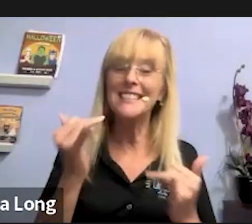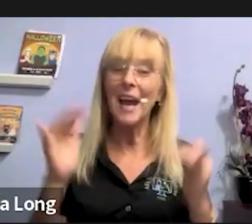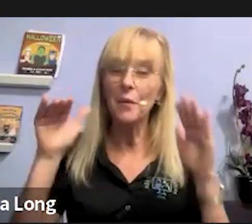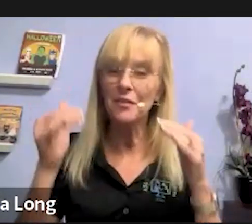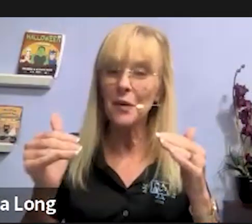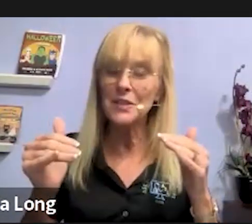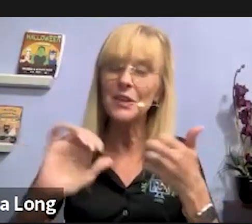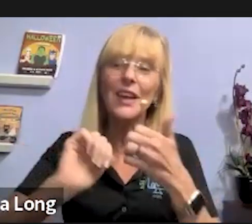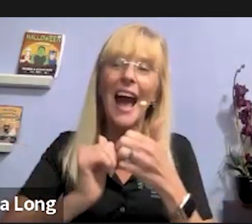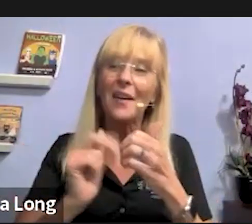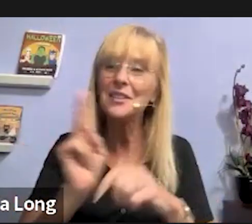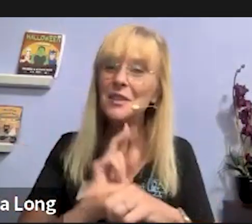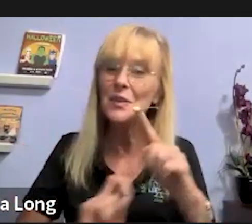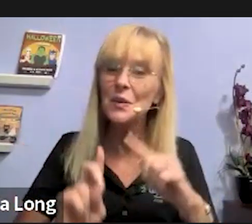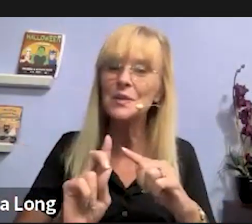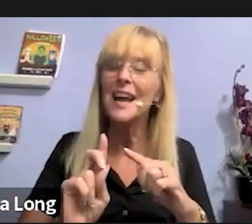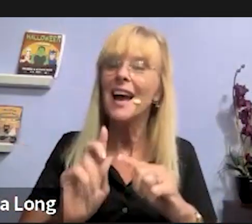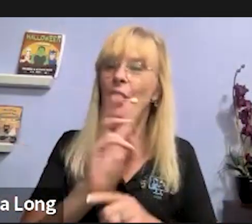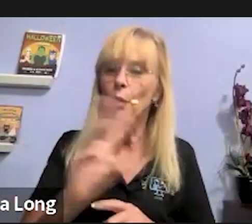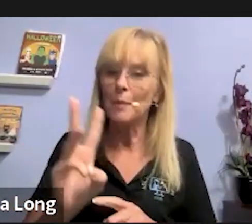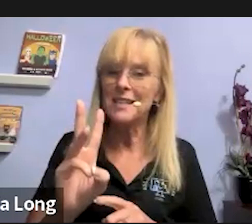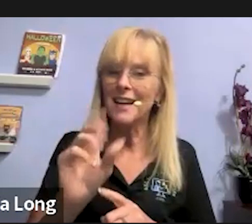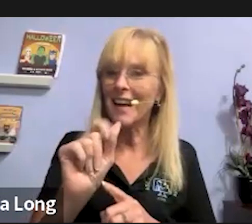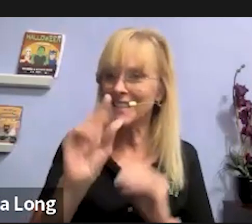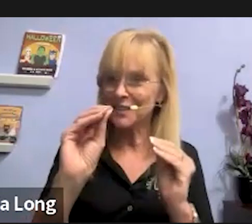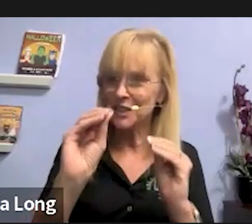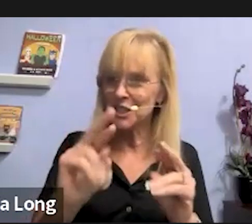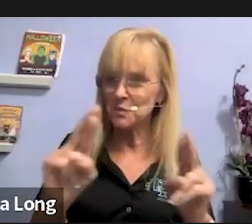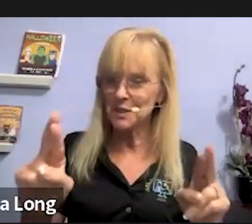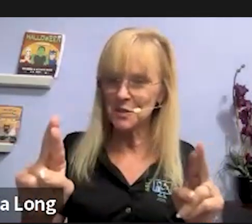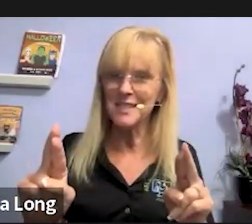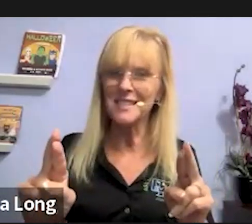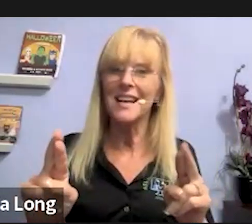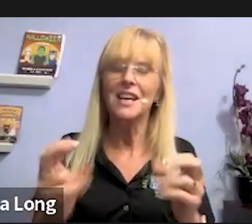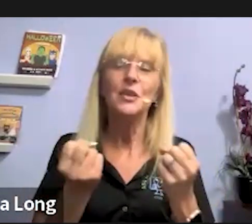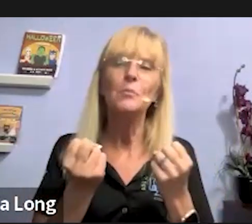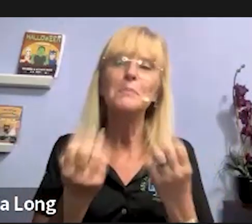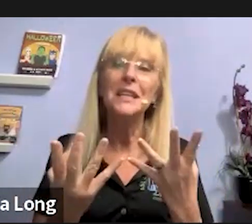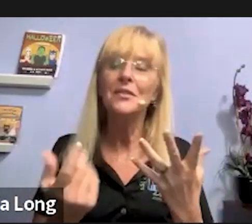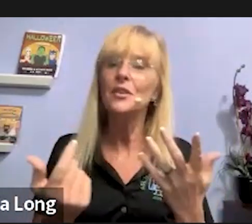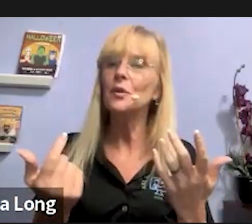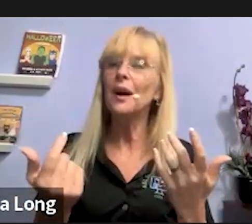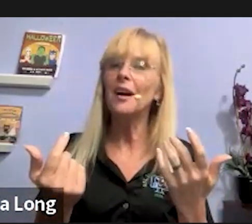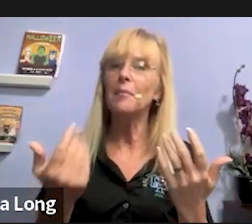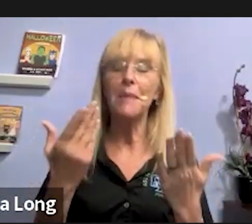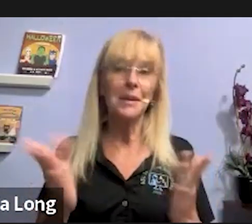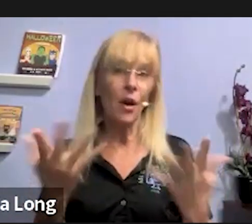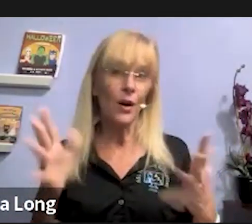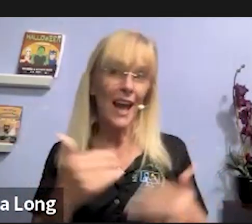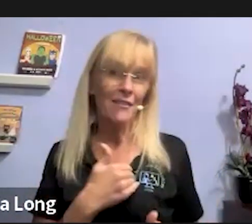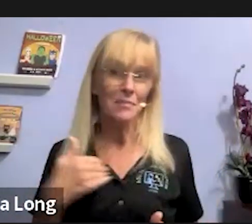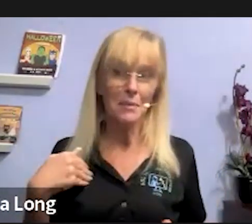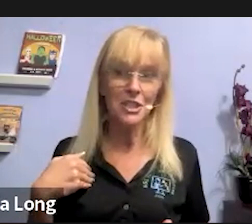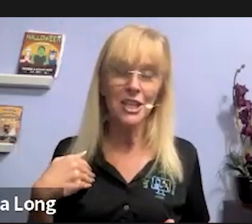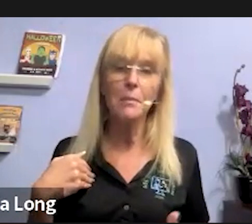ASLTeachingResources.com. Today we're focusing on how to use the website ASL Teaching Resources. So many of you maybe